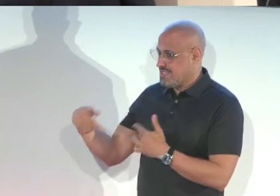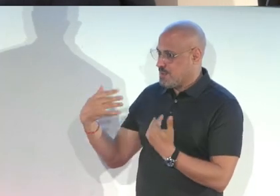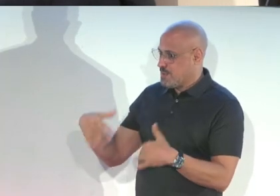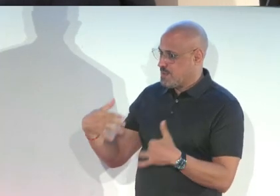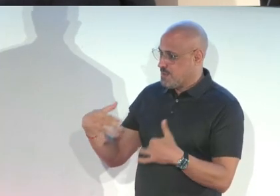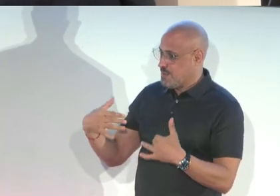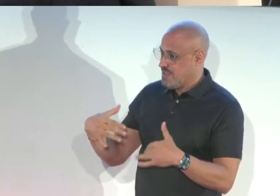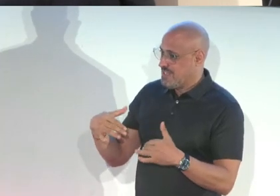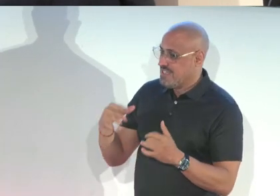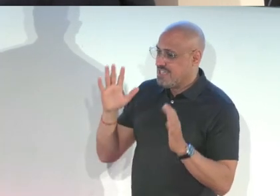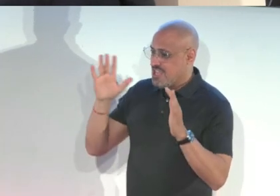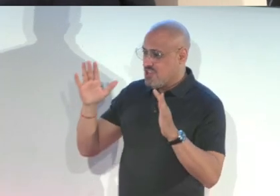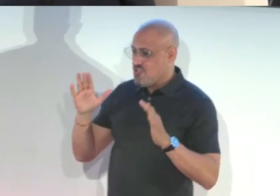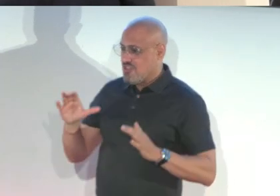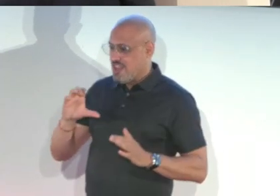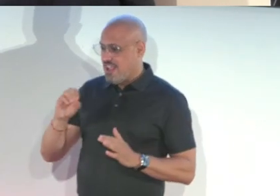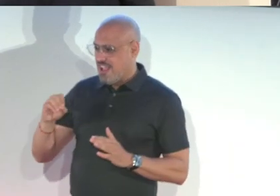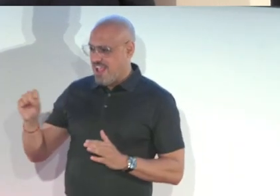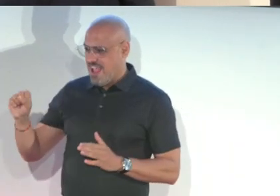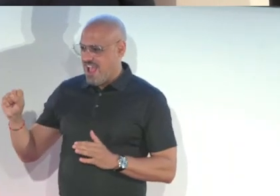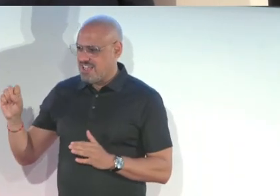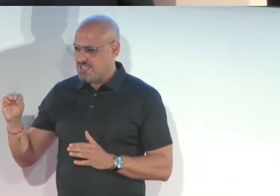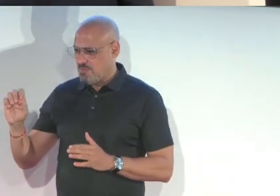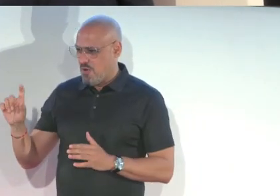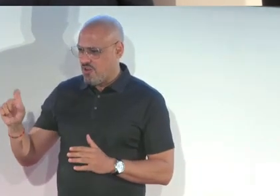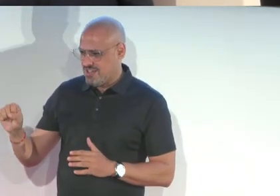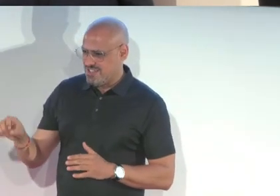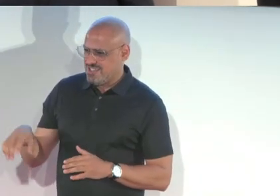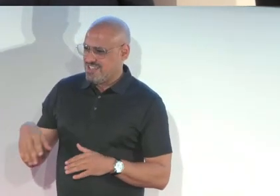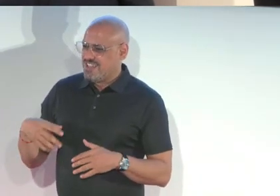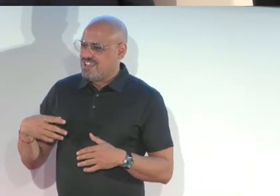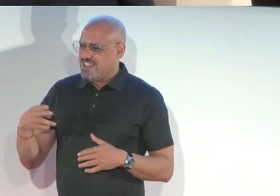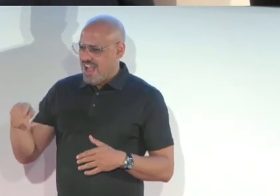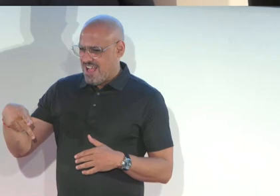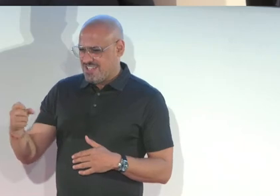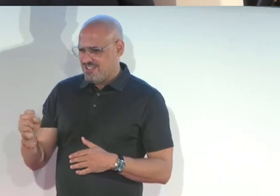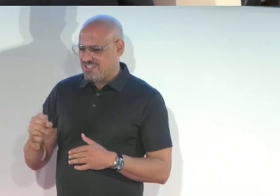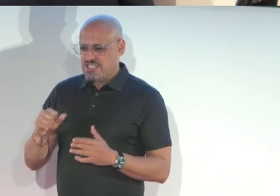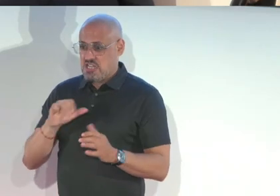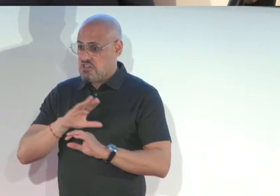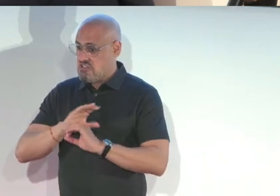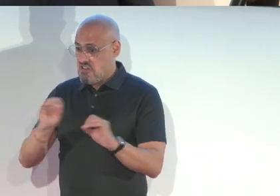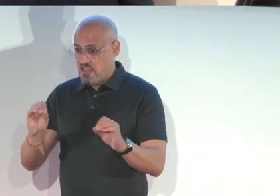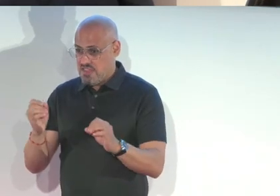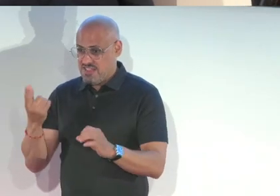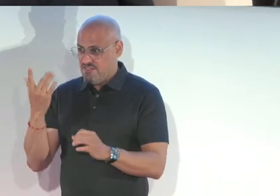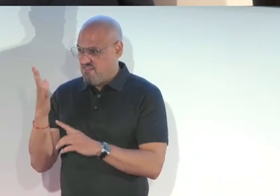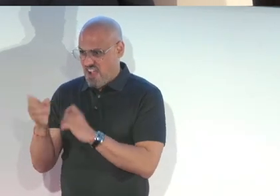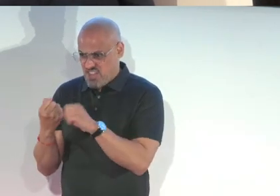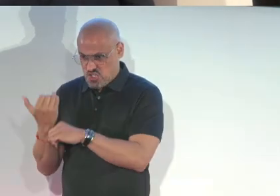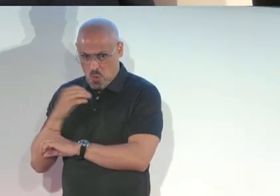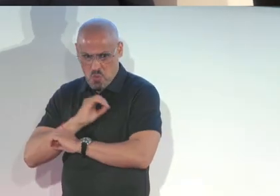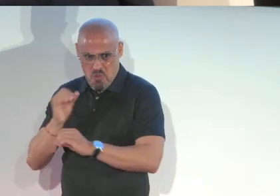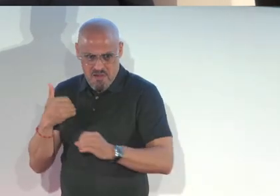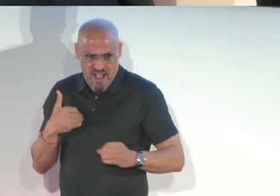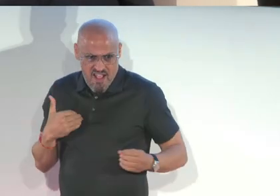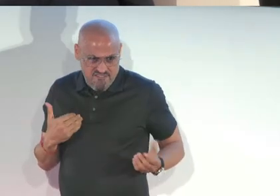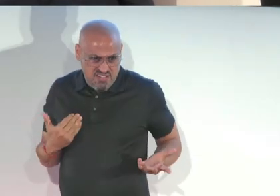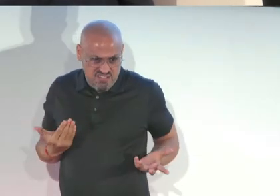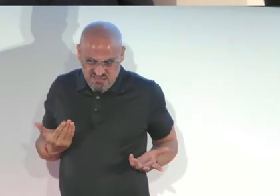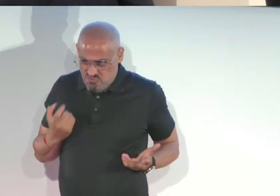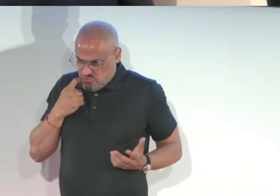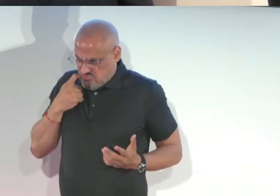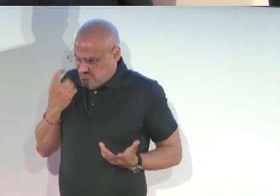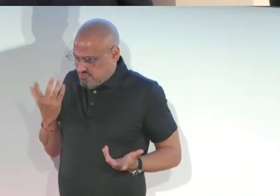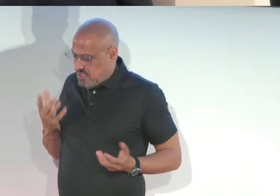reading, and then we also have an actual accessible VR application, Cosmonius Highs. That was incredibly exciting to see. There was